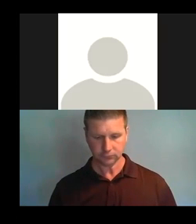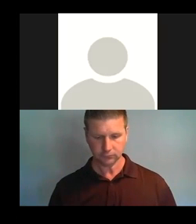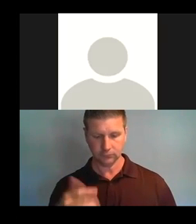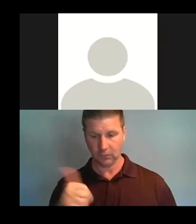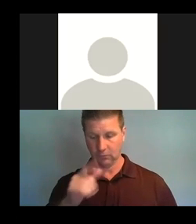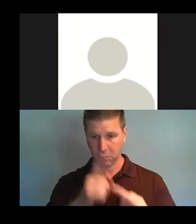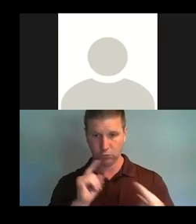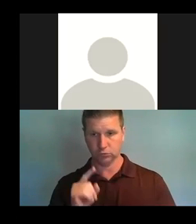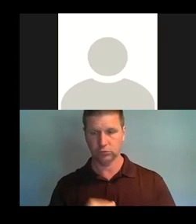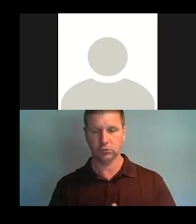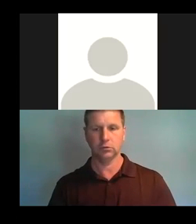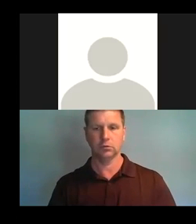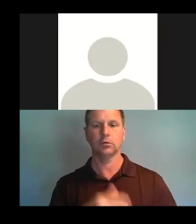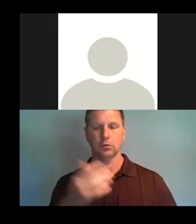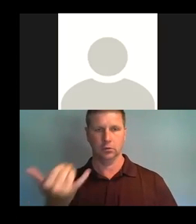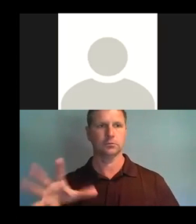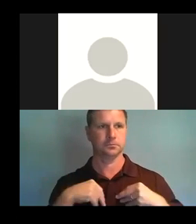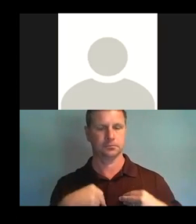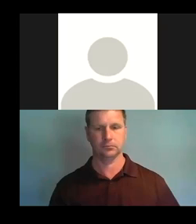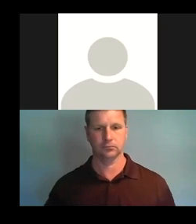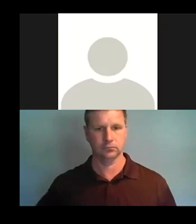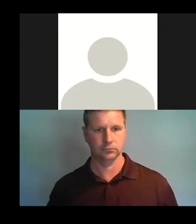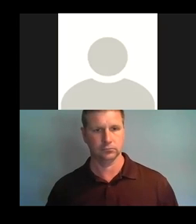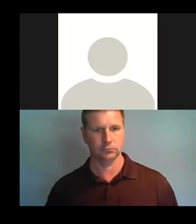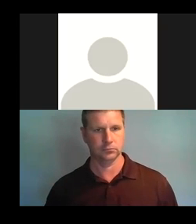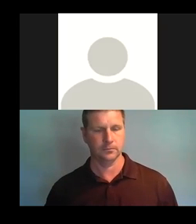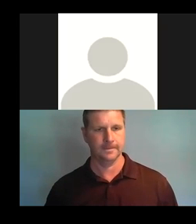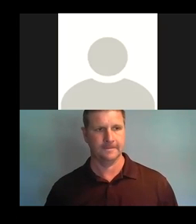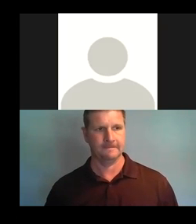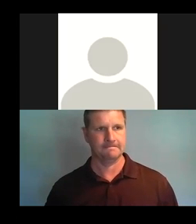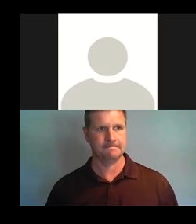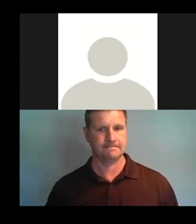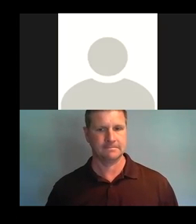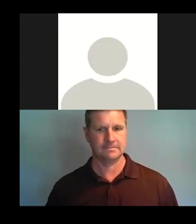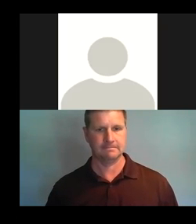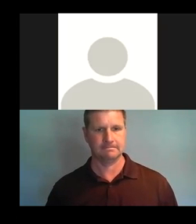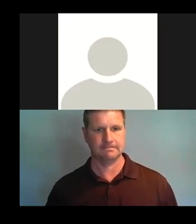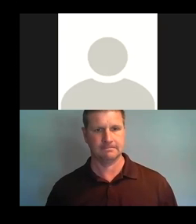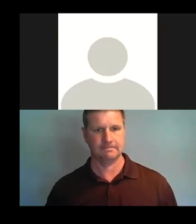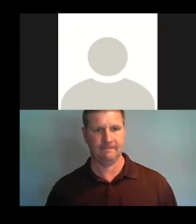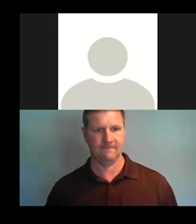opposed? Motion carries. Great. Thank you. Thanks.